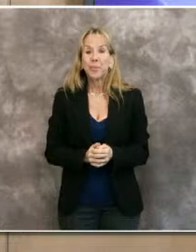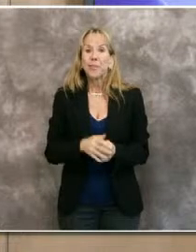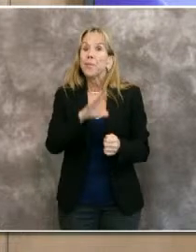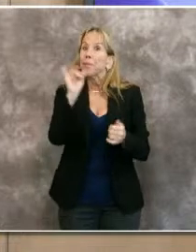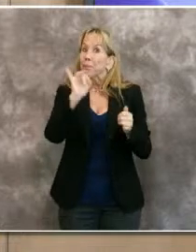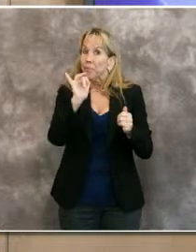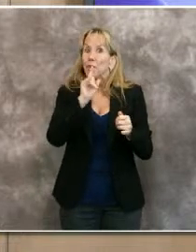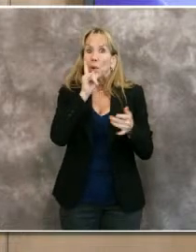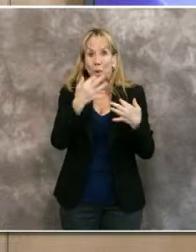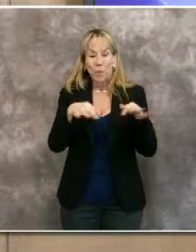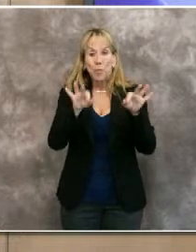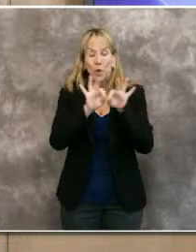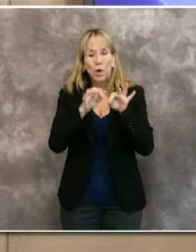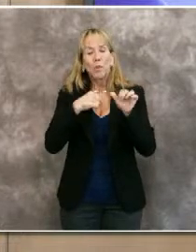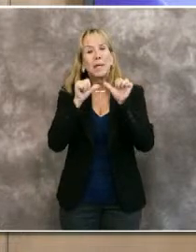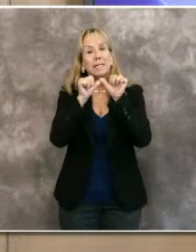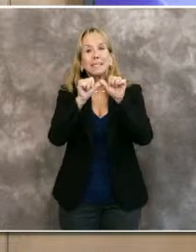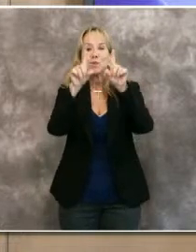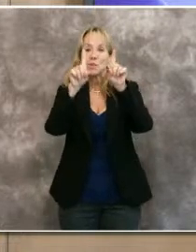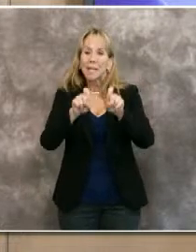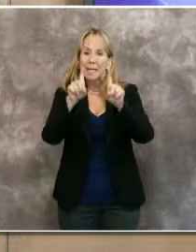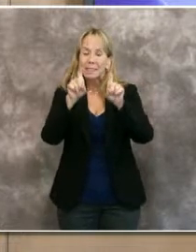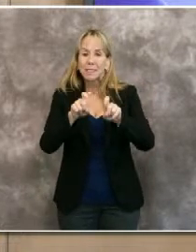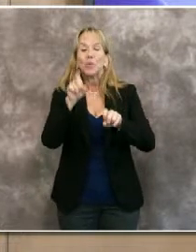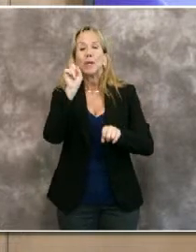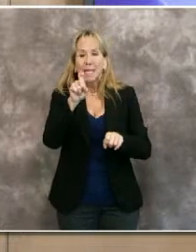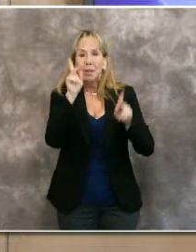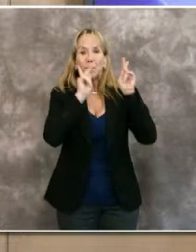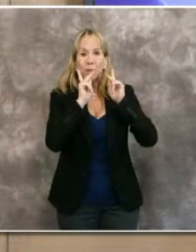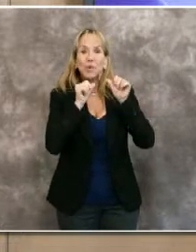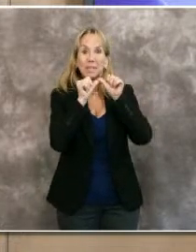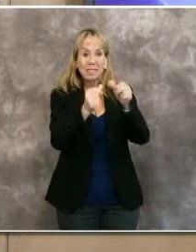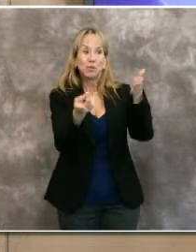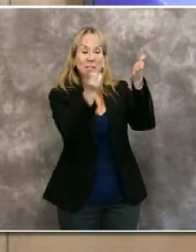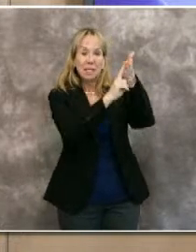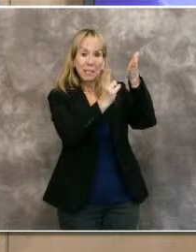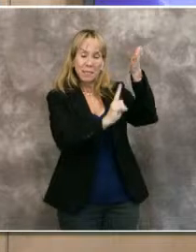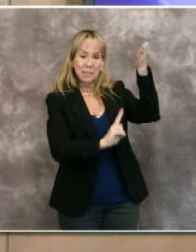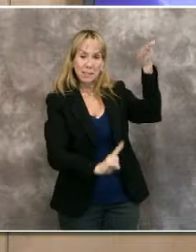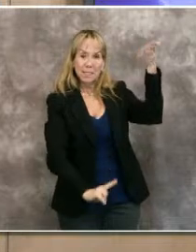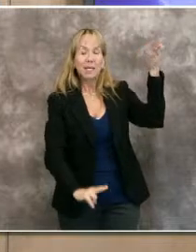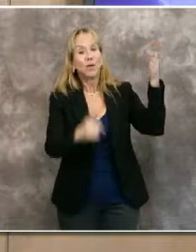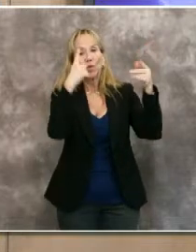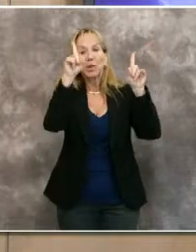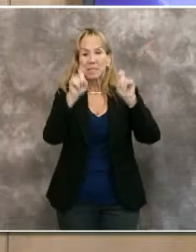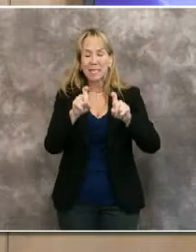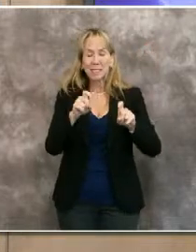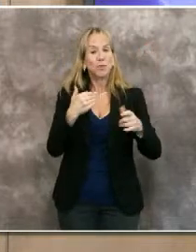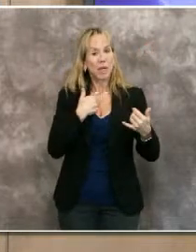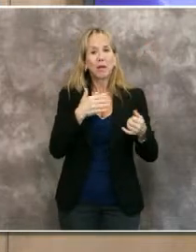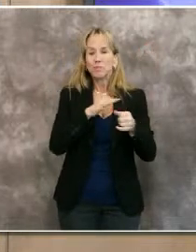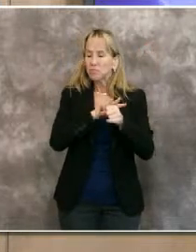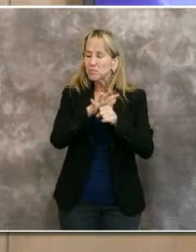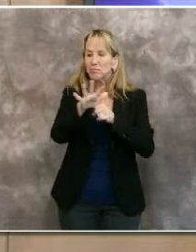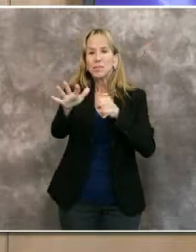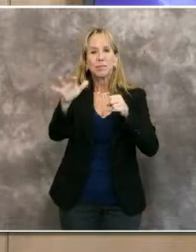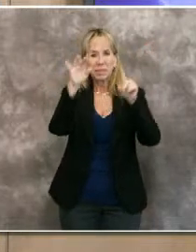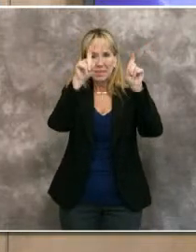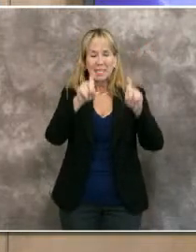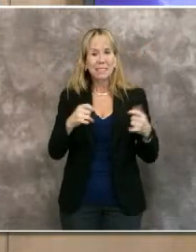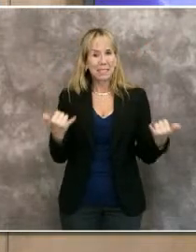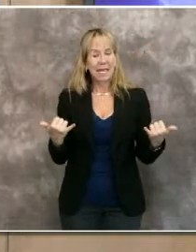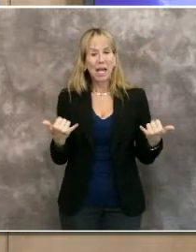continued testing in terms of people signing up to get tested. We do have a lot of testing capacity, and we want to match that and mirror that